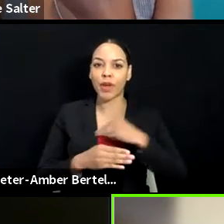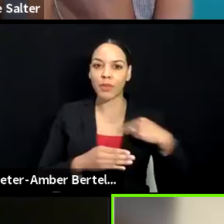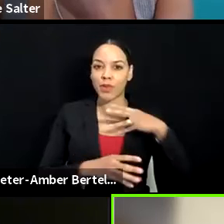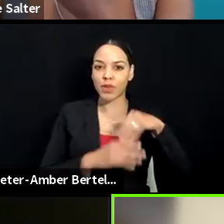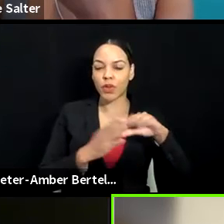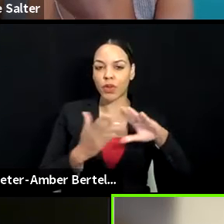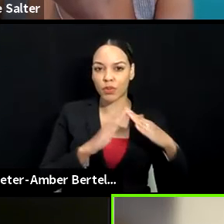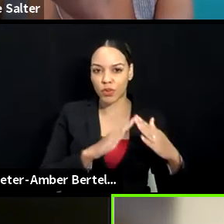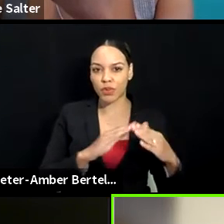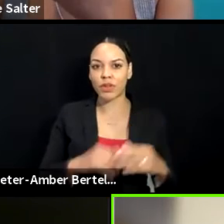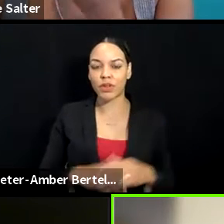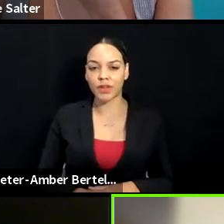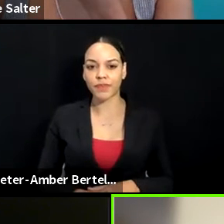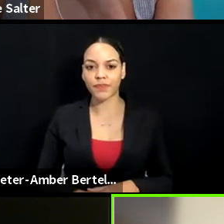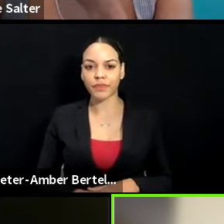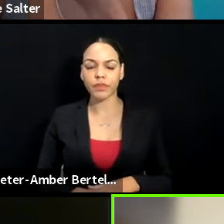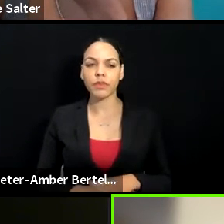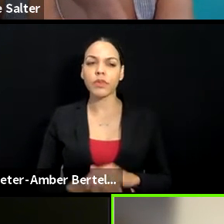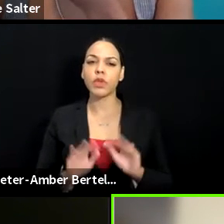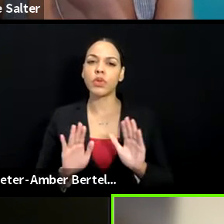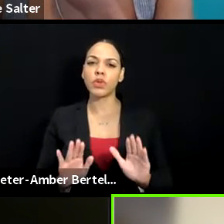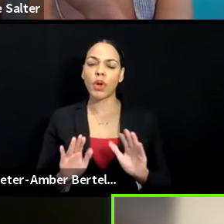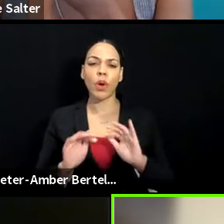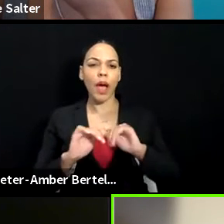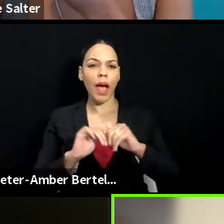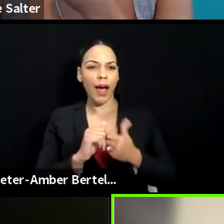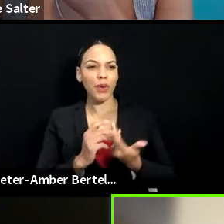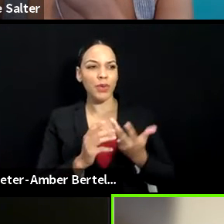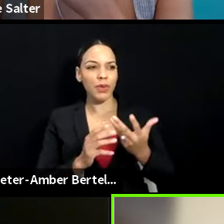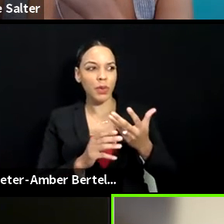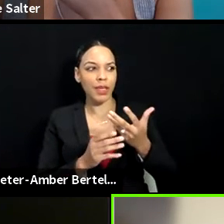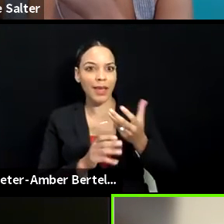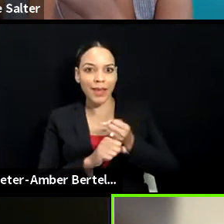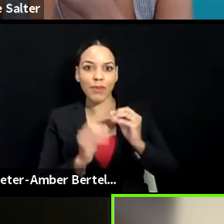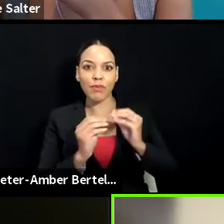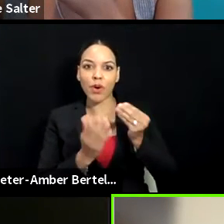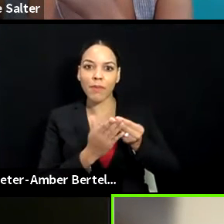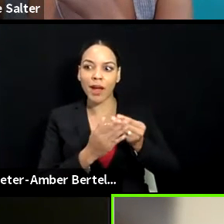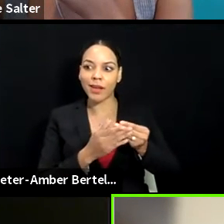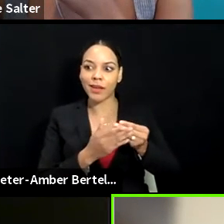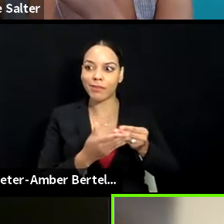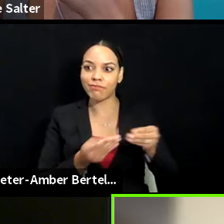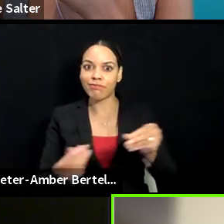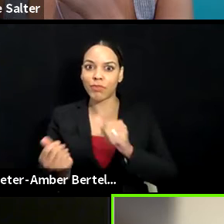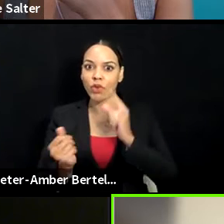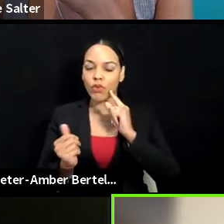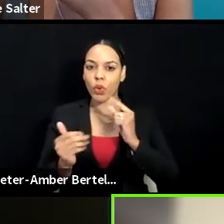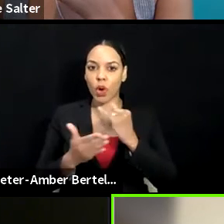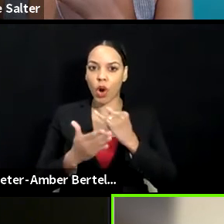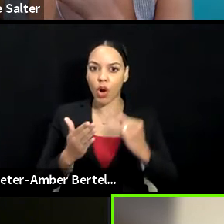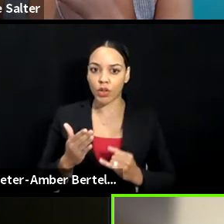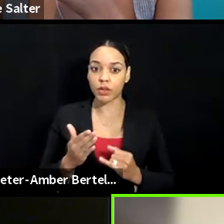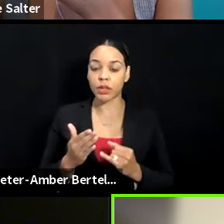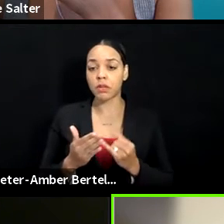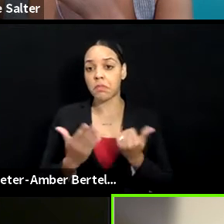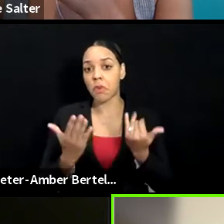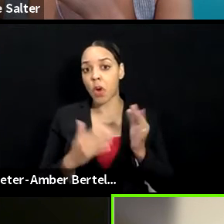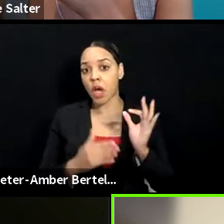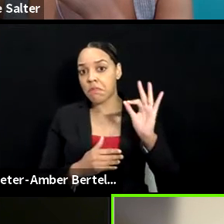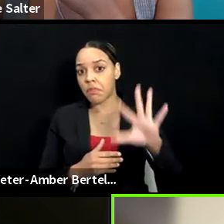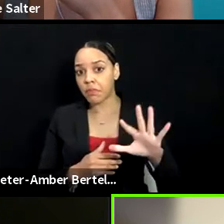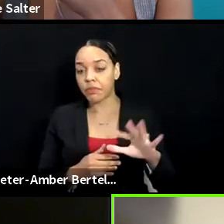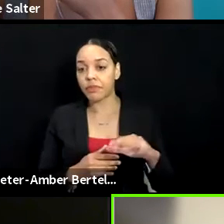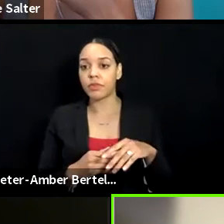Now, you know, how do we get more money into the arts? And the other thing that I just want to throw out for conversation is